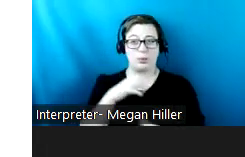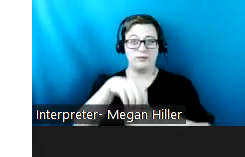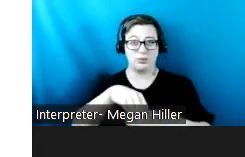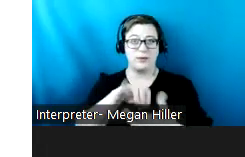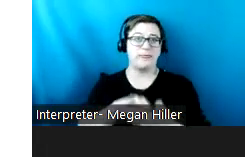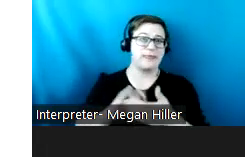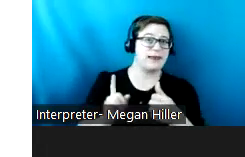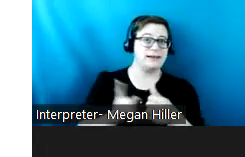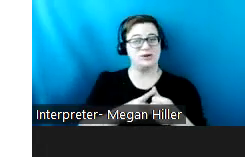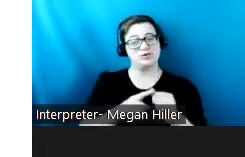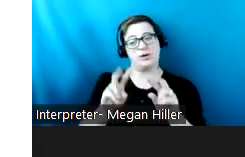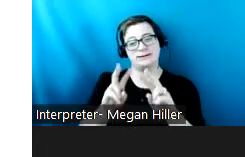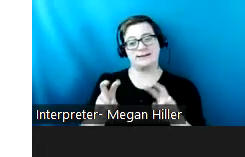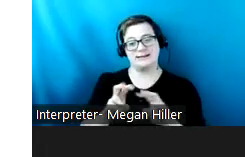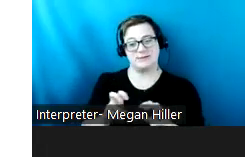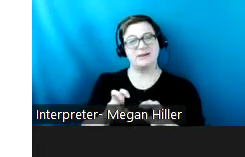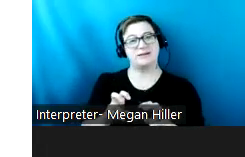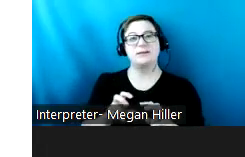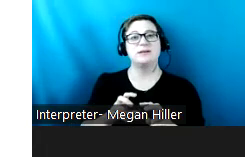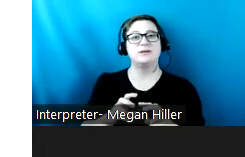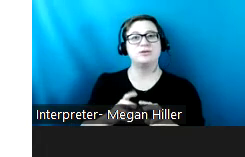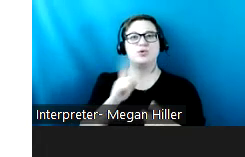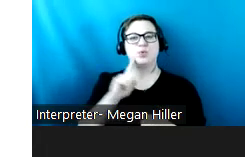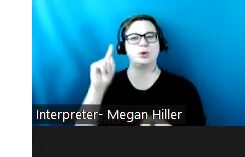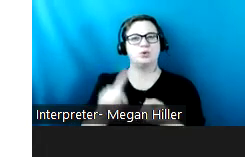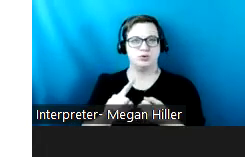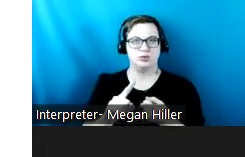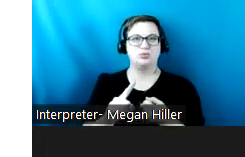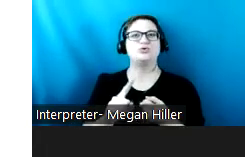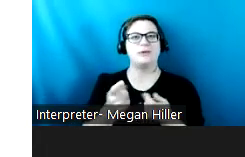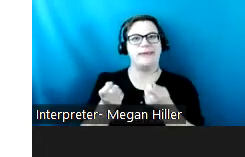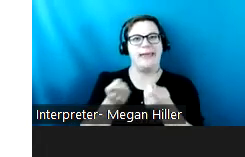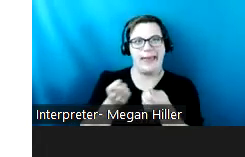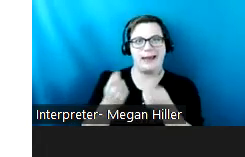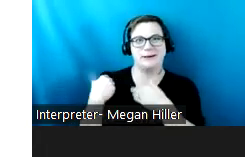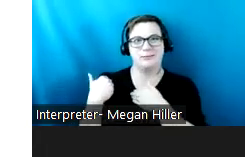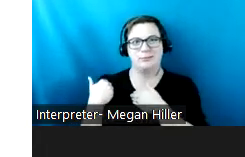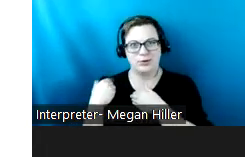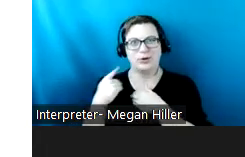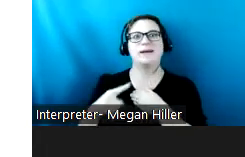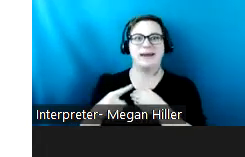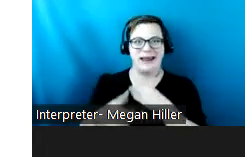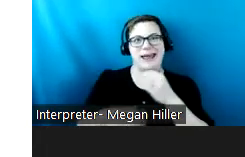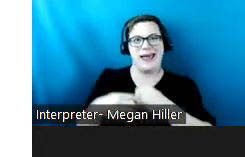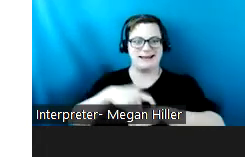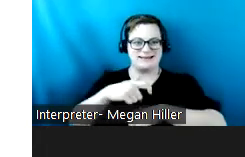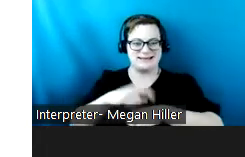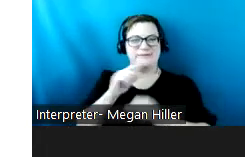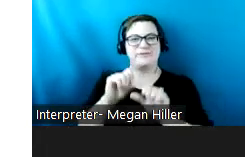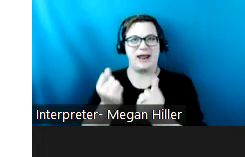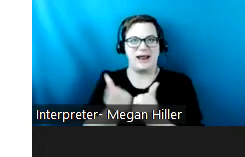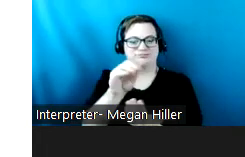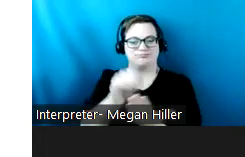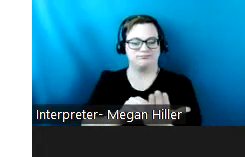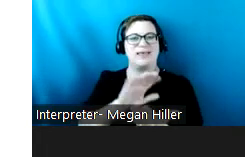initial assessment to allow or to reduce administrative burden and lengthen the time for agencies to complete the comprehensive